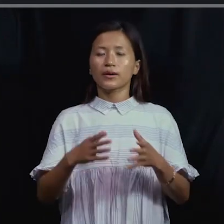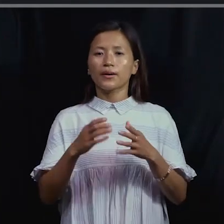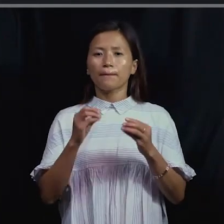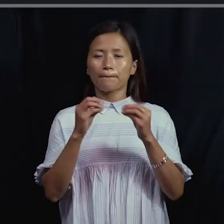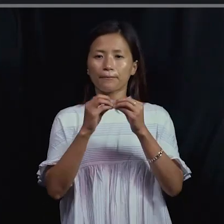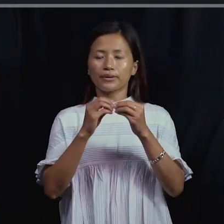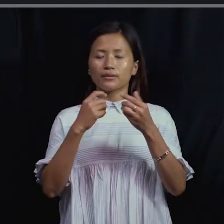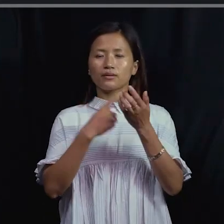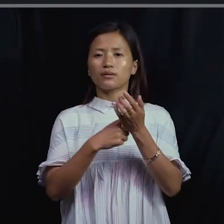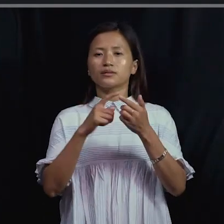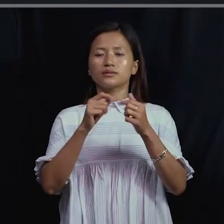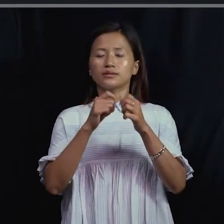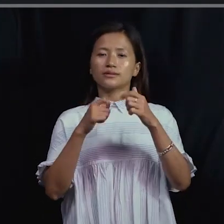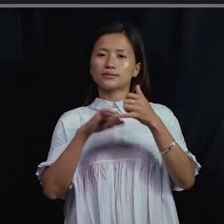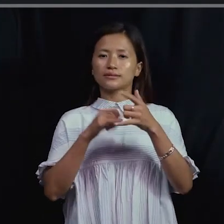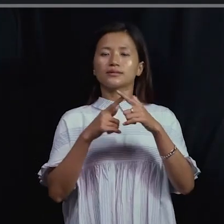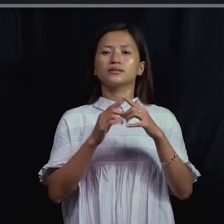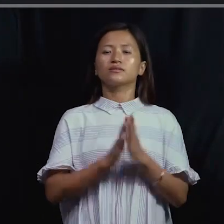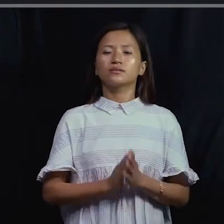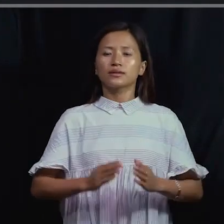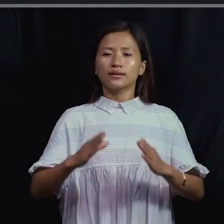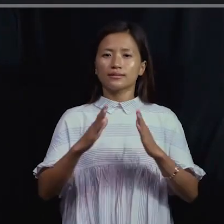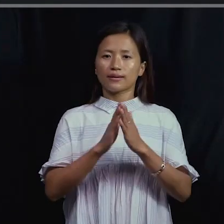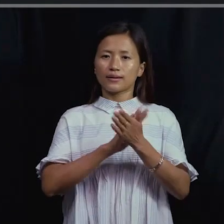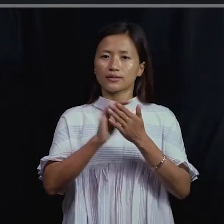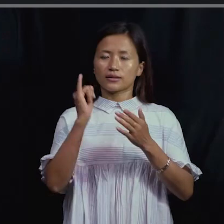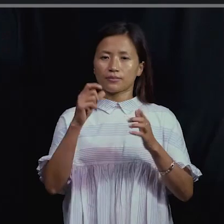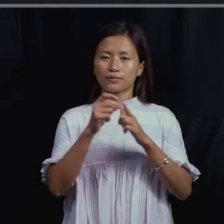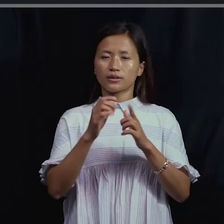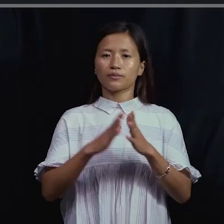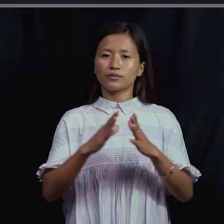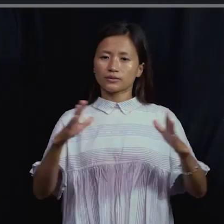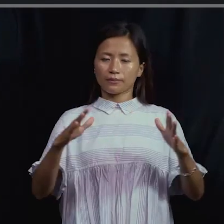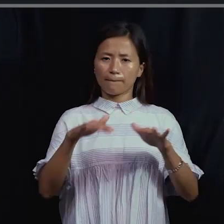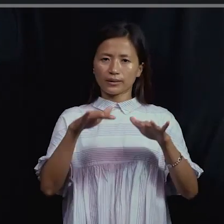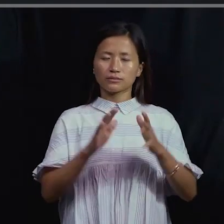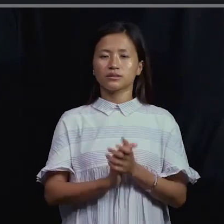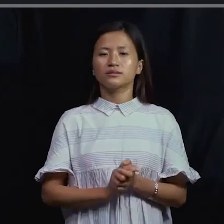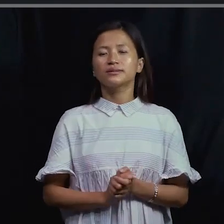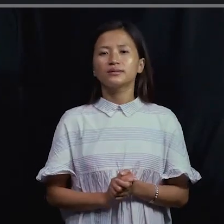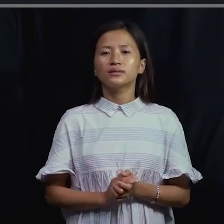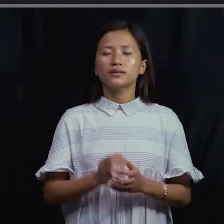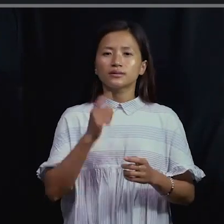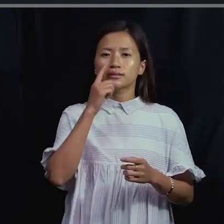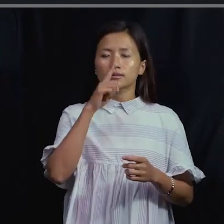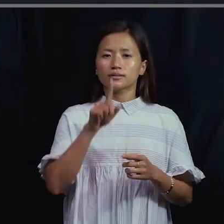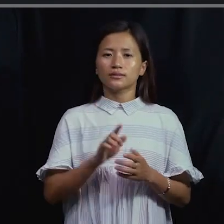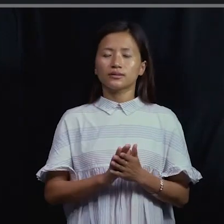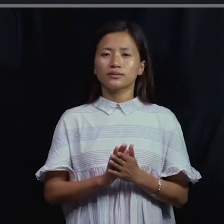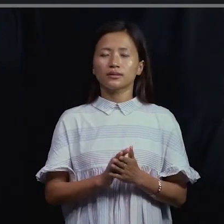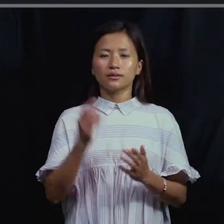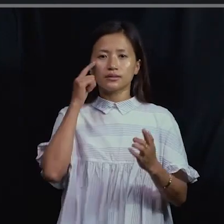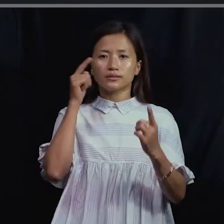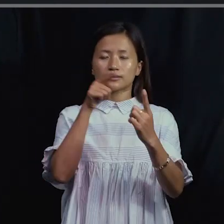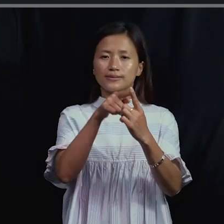okay? And then there is the hip also, it maximizes. And then the girls, they attain